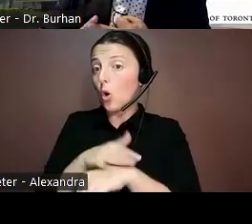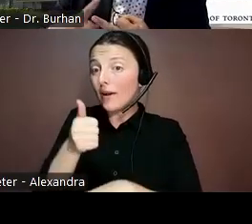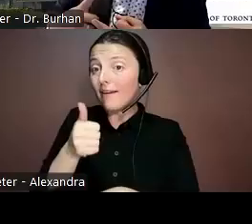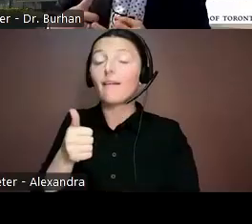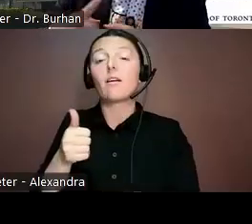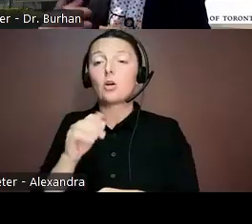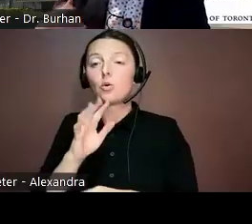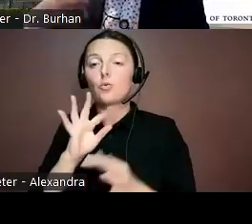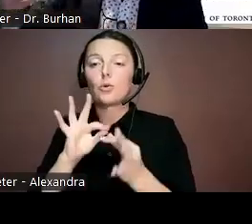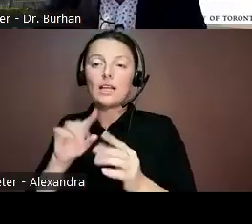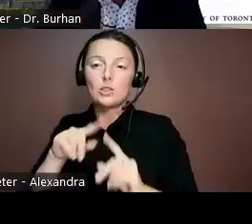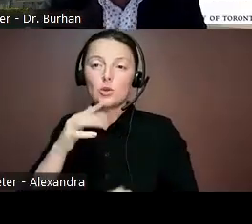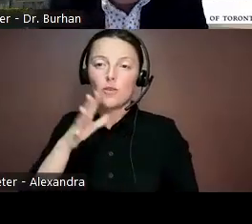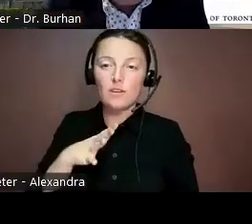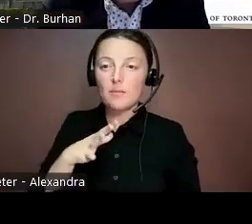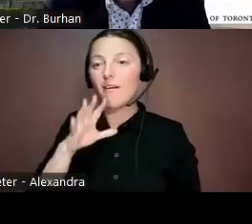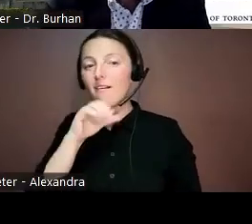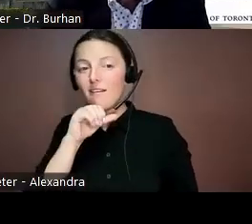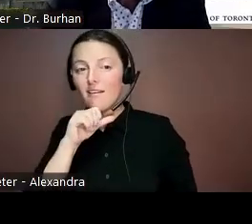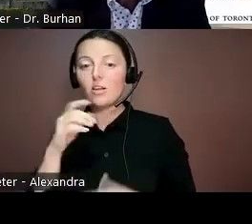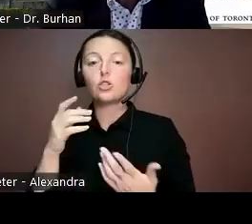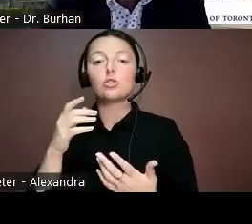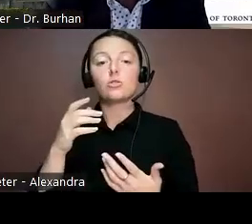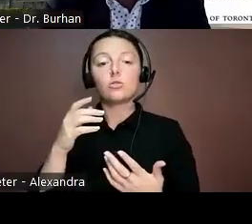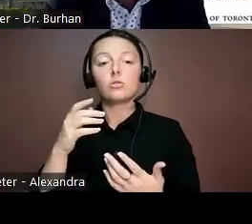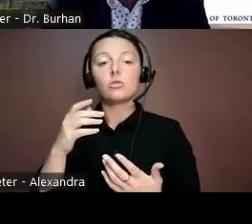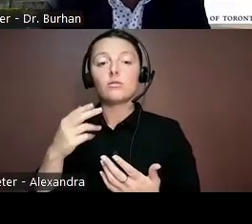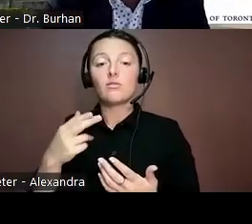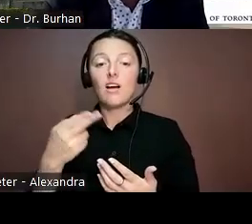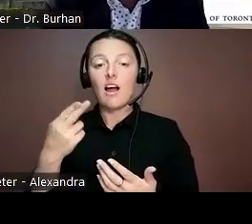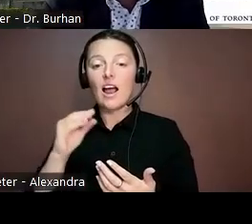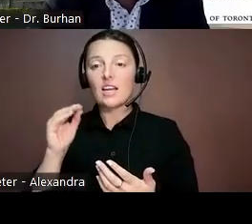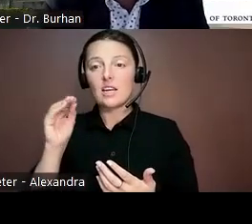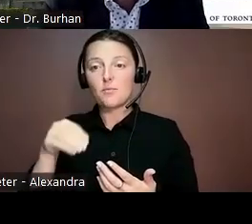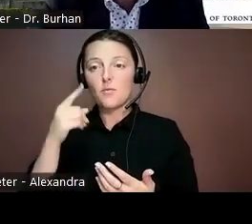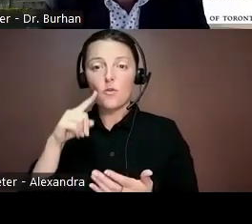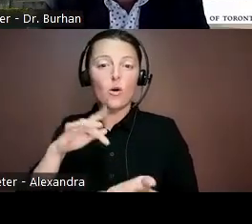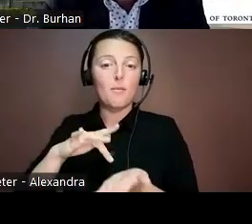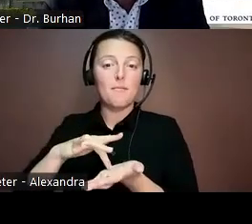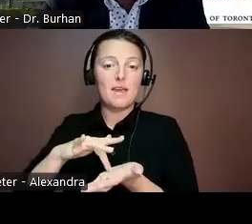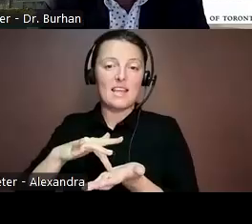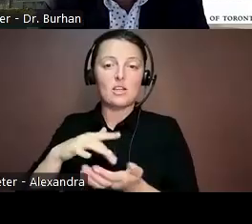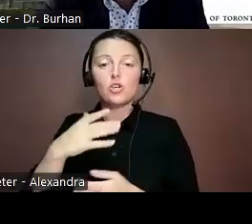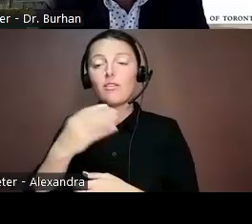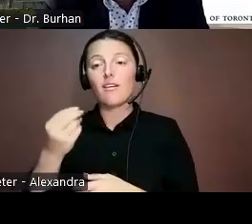of medication, and higher BMI. Well, the cognitive component of this syndrome, lower global